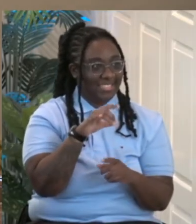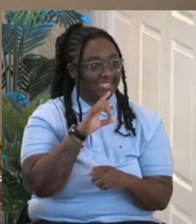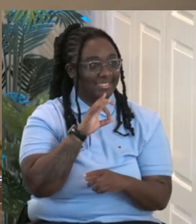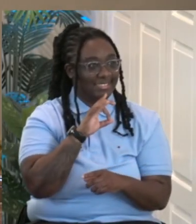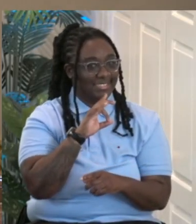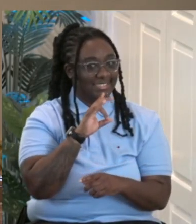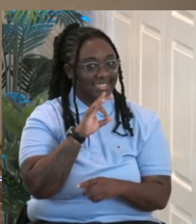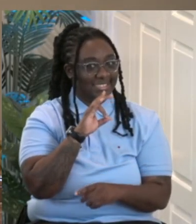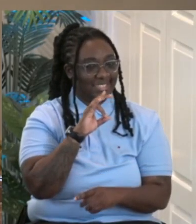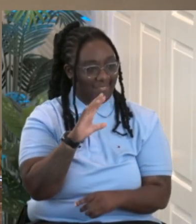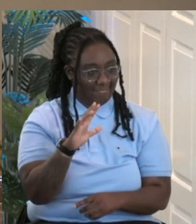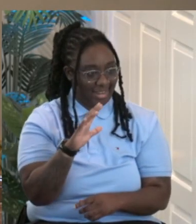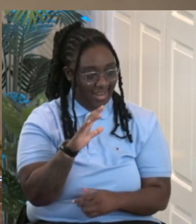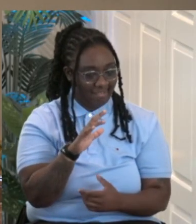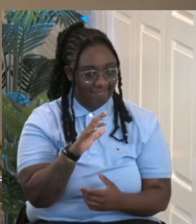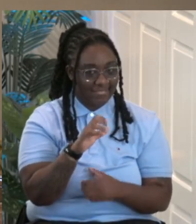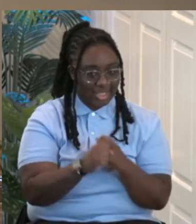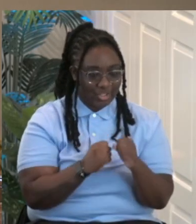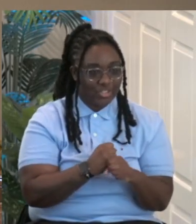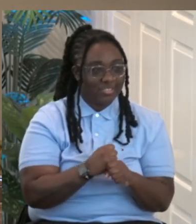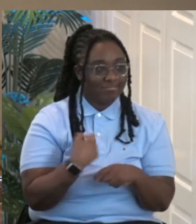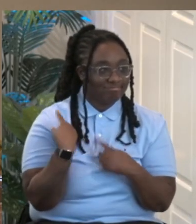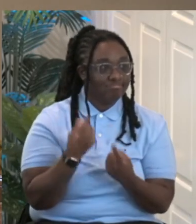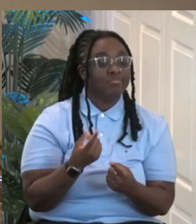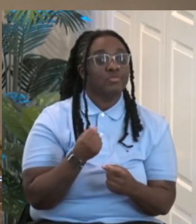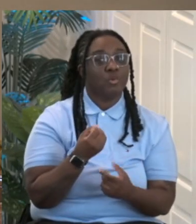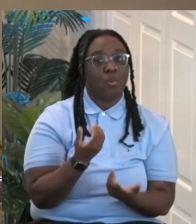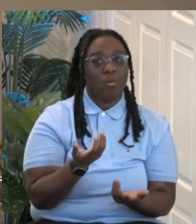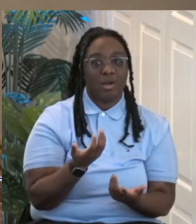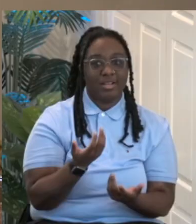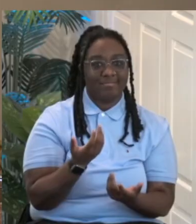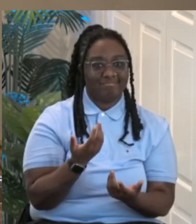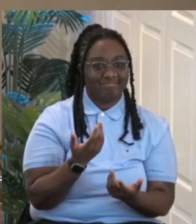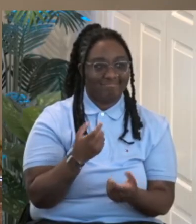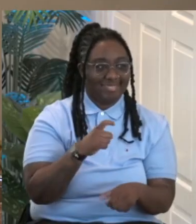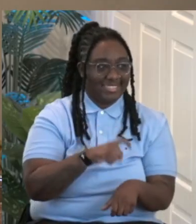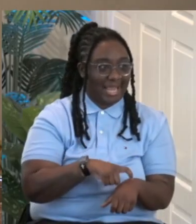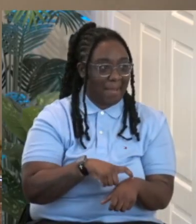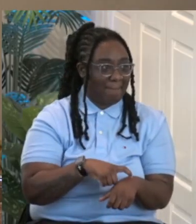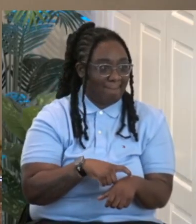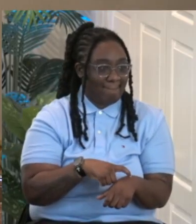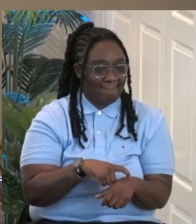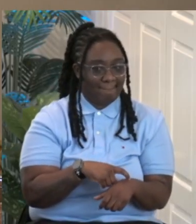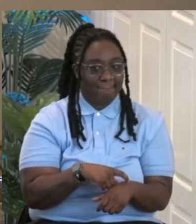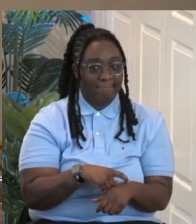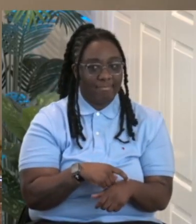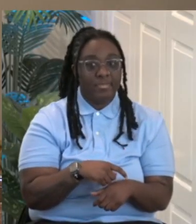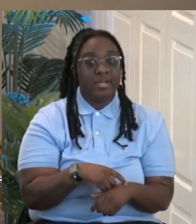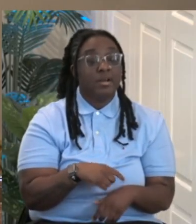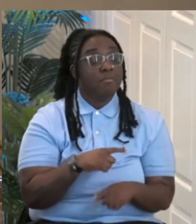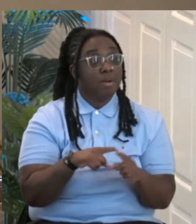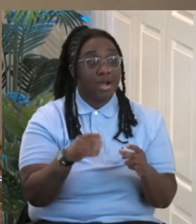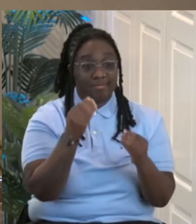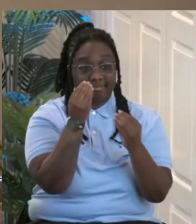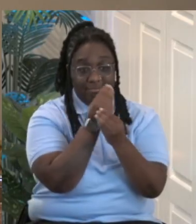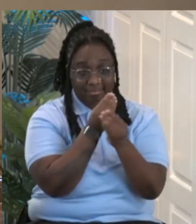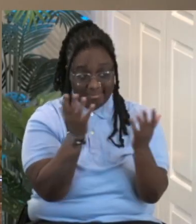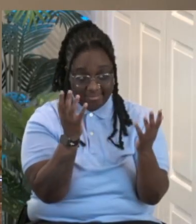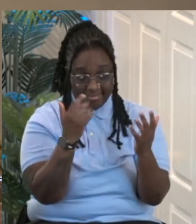So I'm delighted that I can say that I'm healthy right